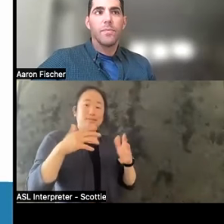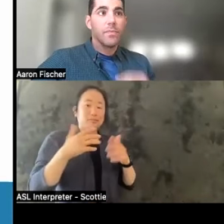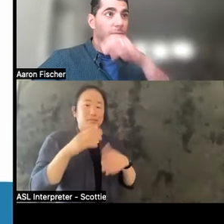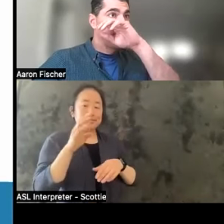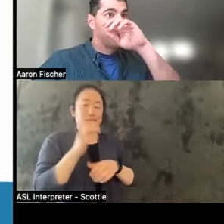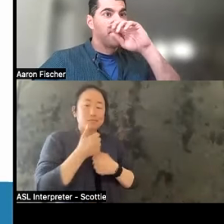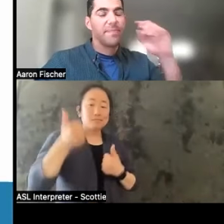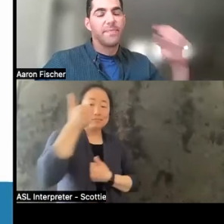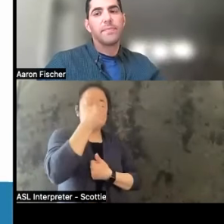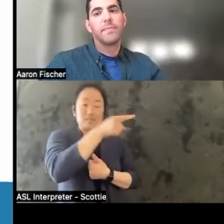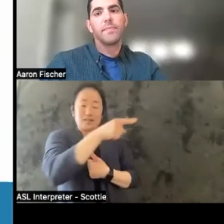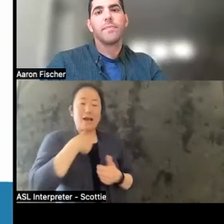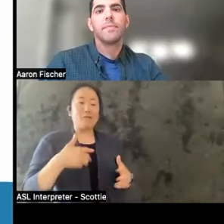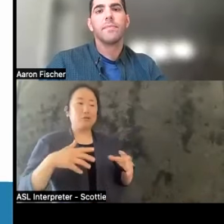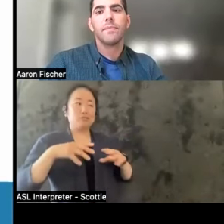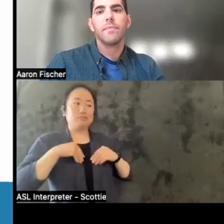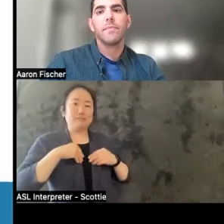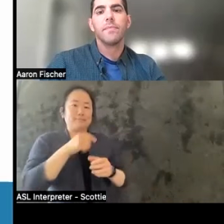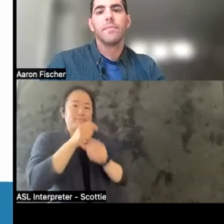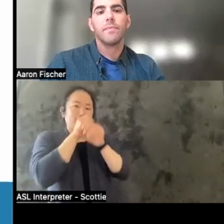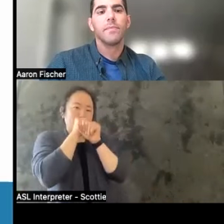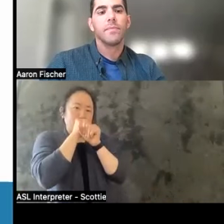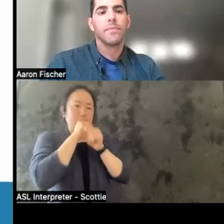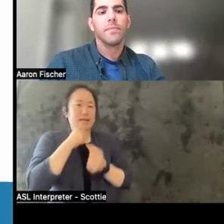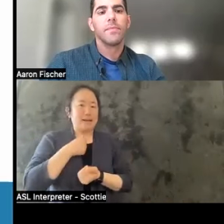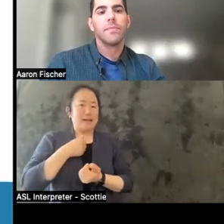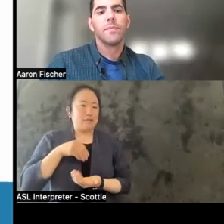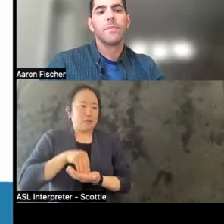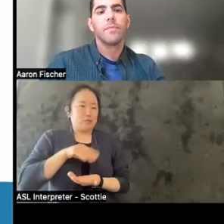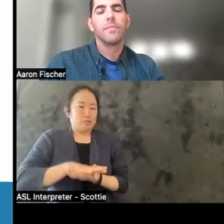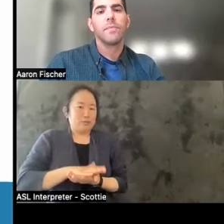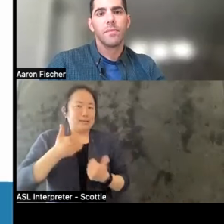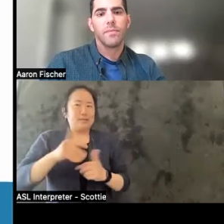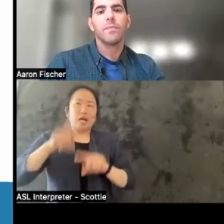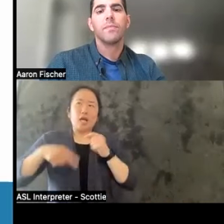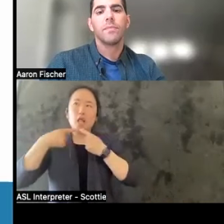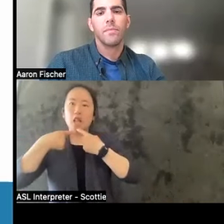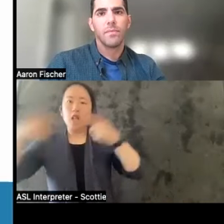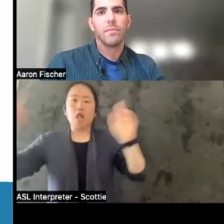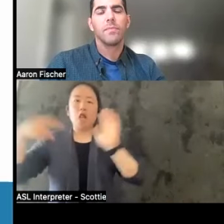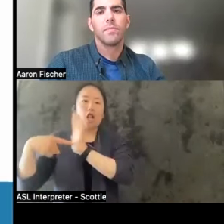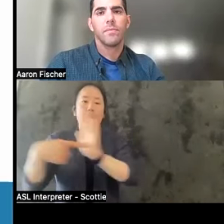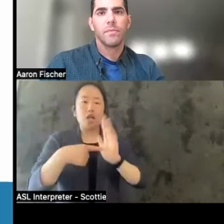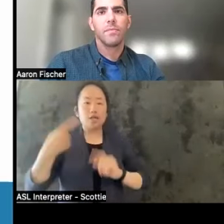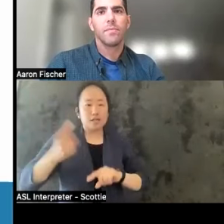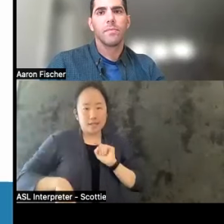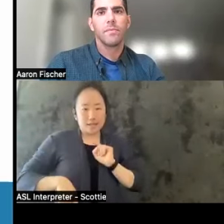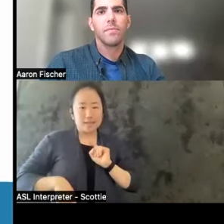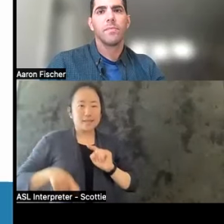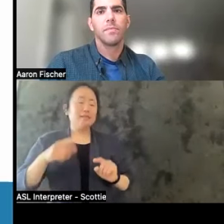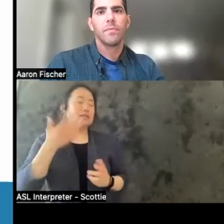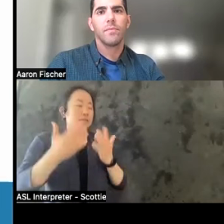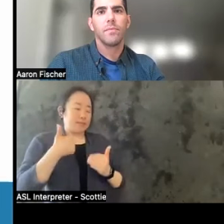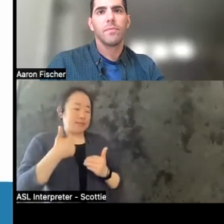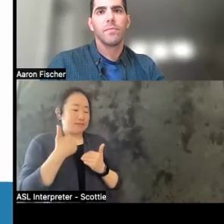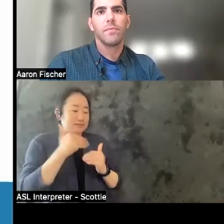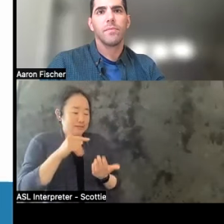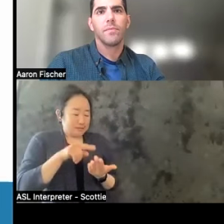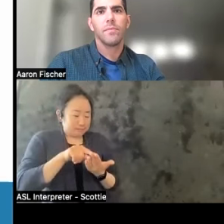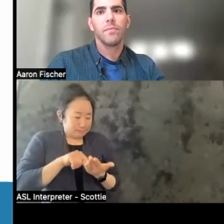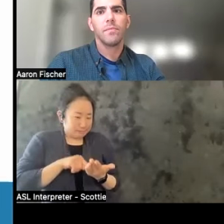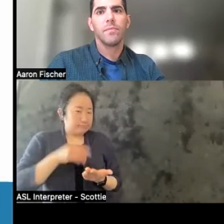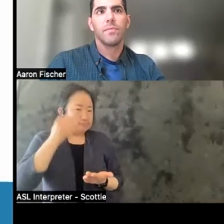the accommodation may have some amount of access to some amount of that information. And in one of the examples that Aaron just gave,